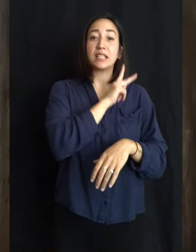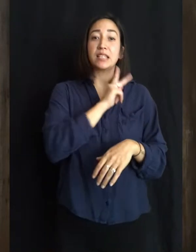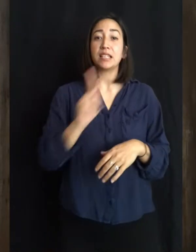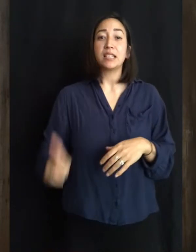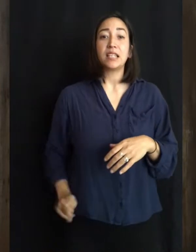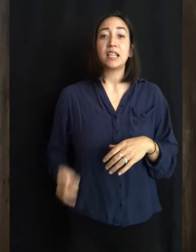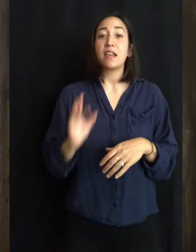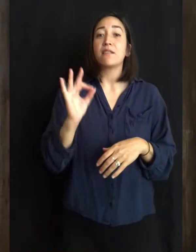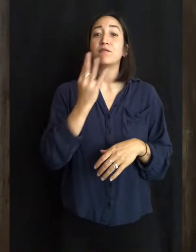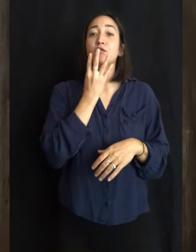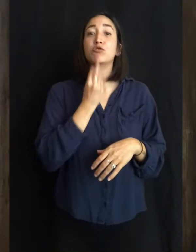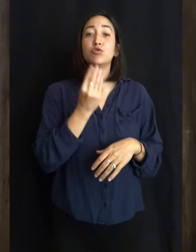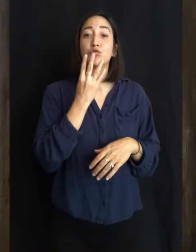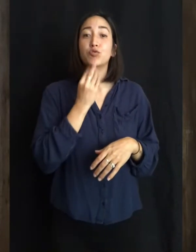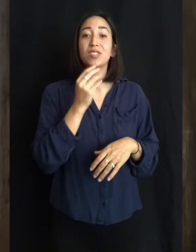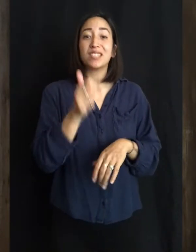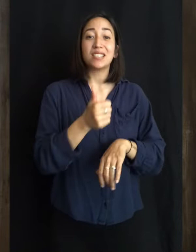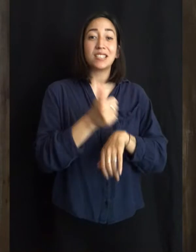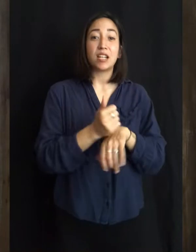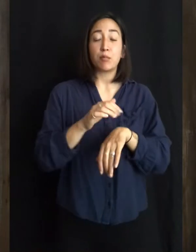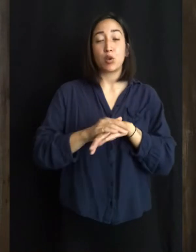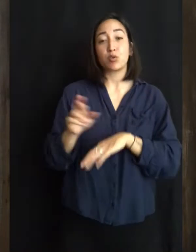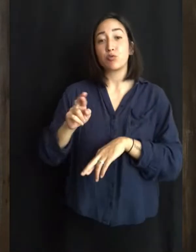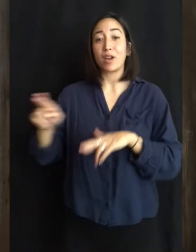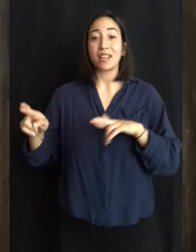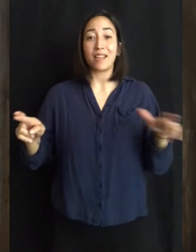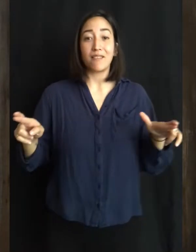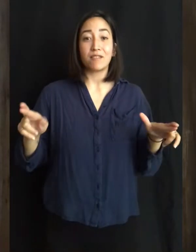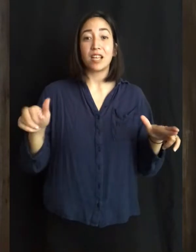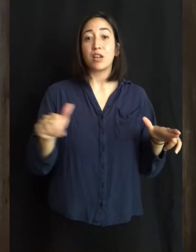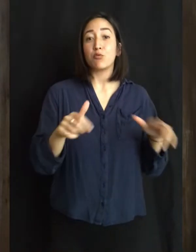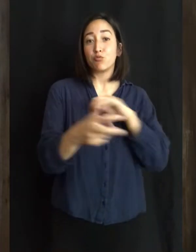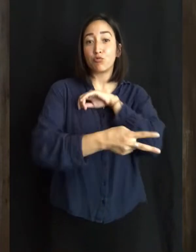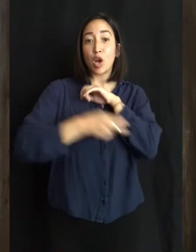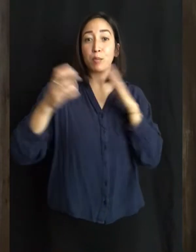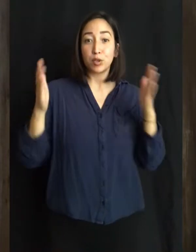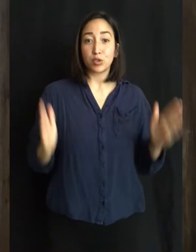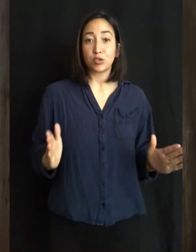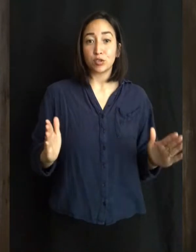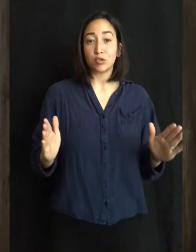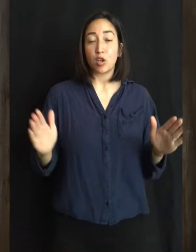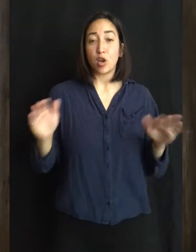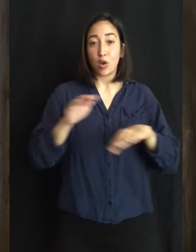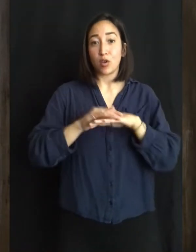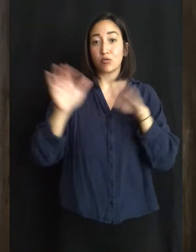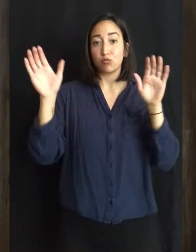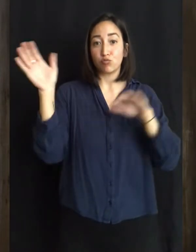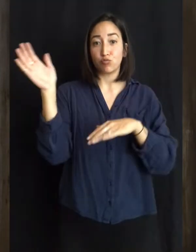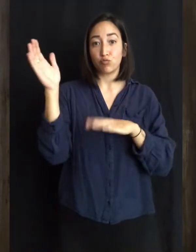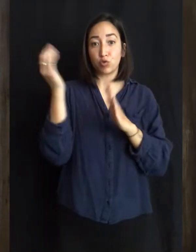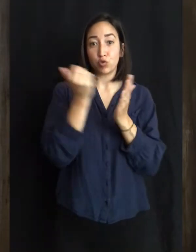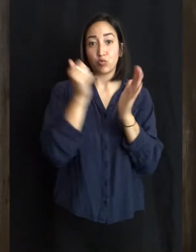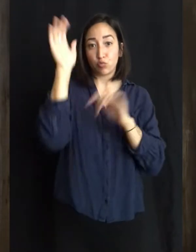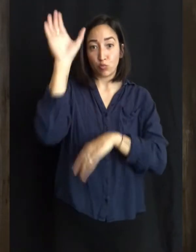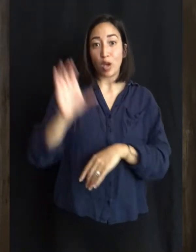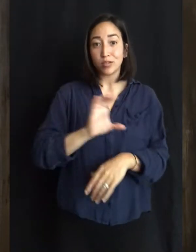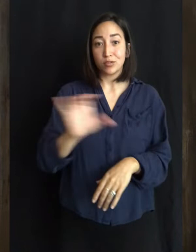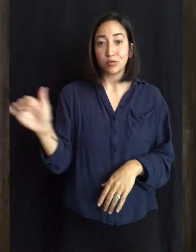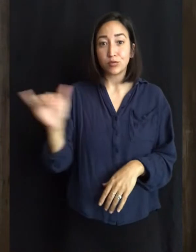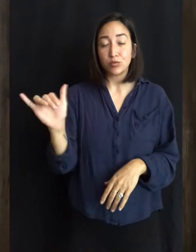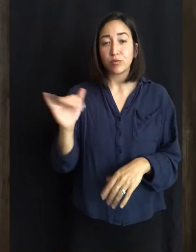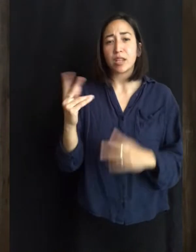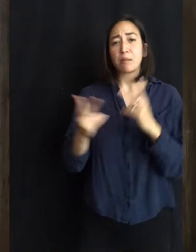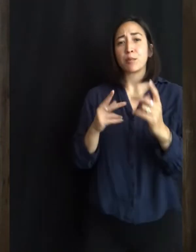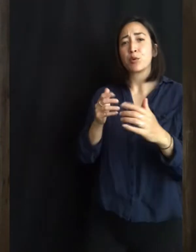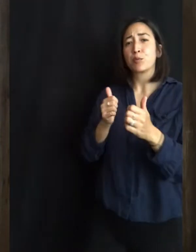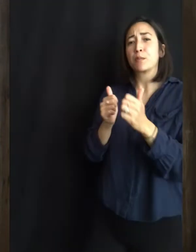two robbers, one on his right and one on his left. And those who passed by derided him, wagging their heads